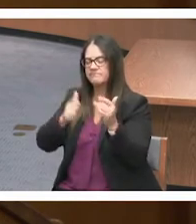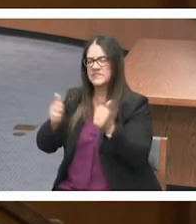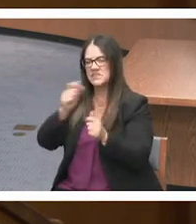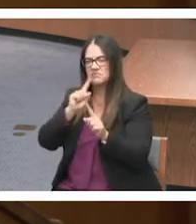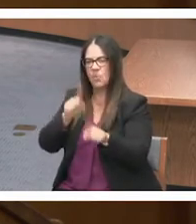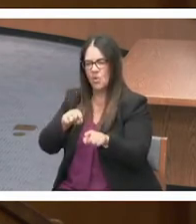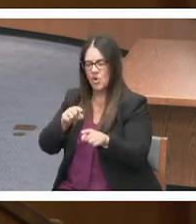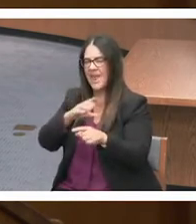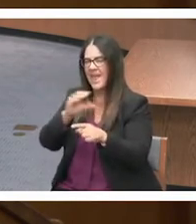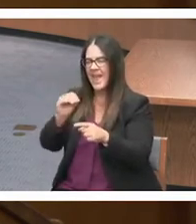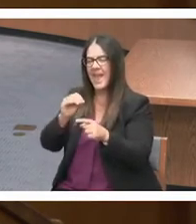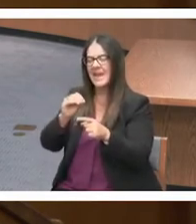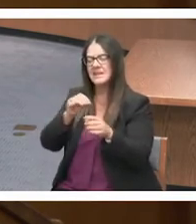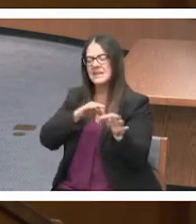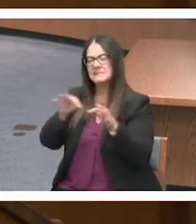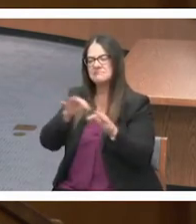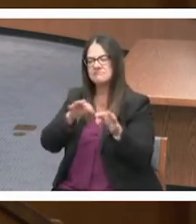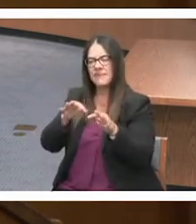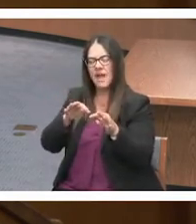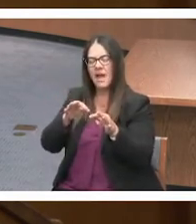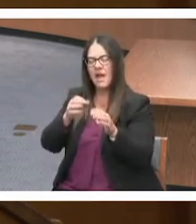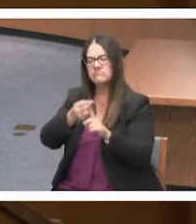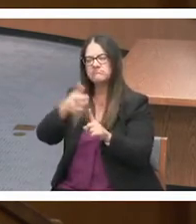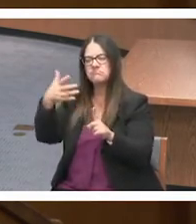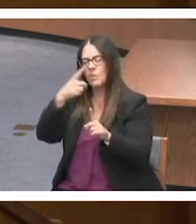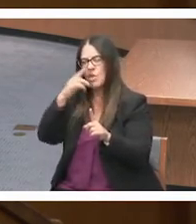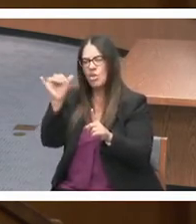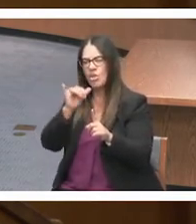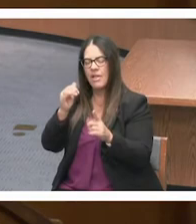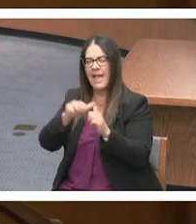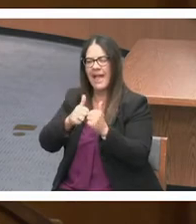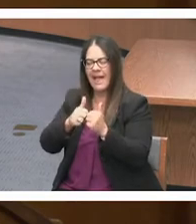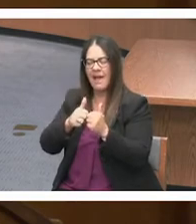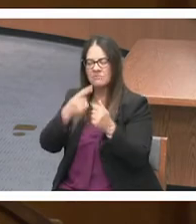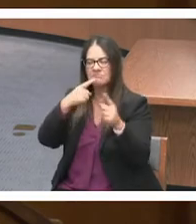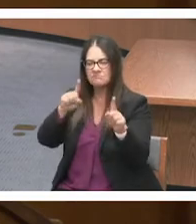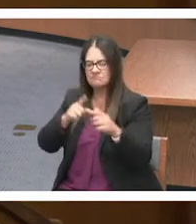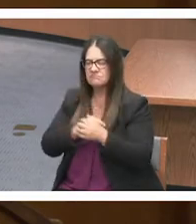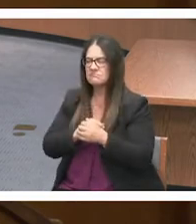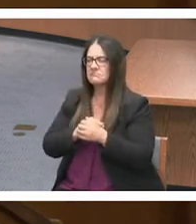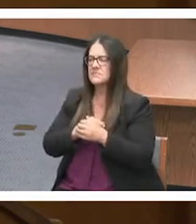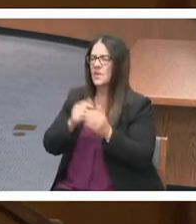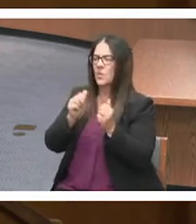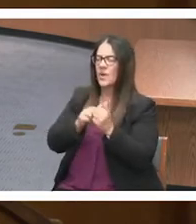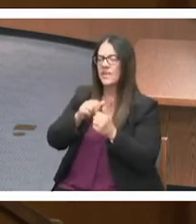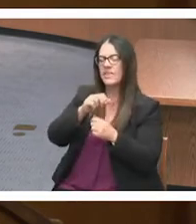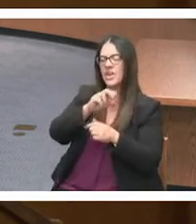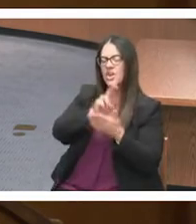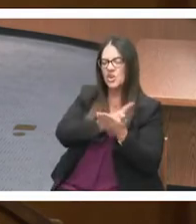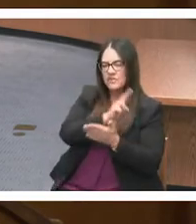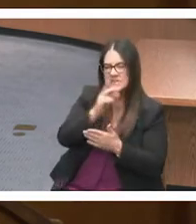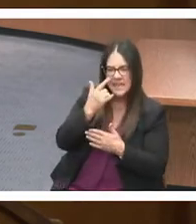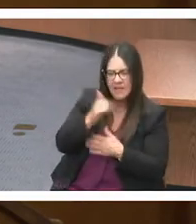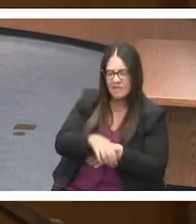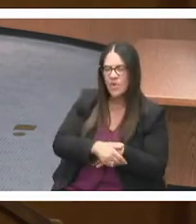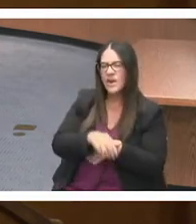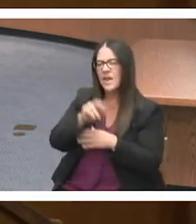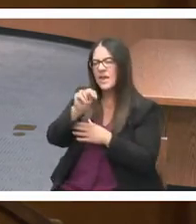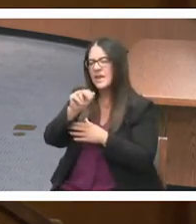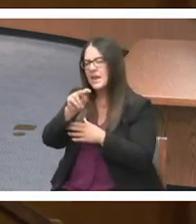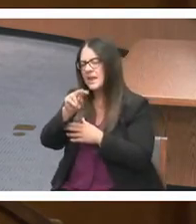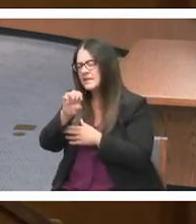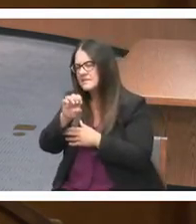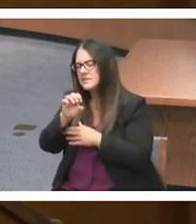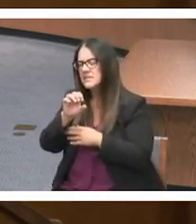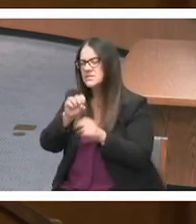biodiversity roadmap. We're working with external partners, like I see Dan Glusenkamp from the Native Plant Society, the University of California, to